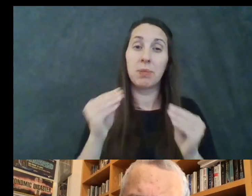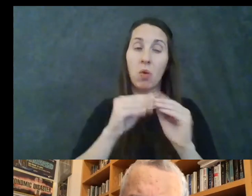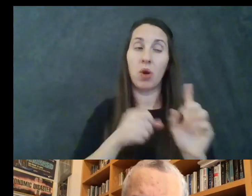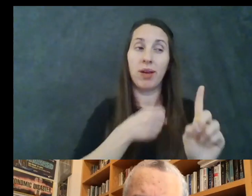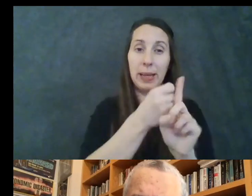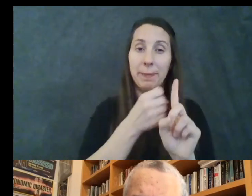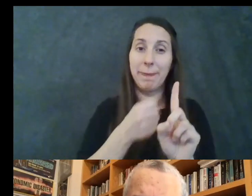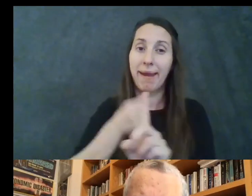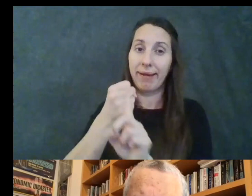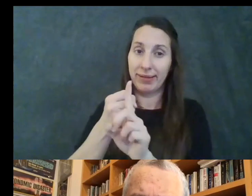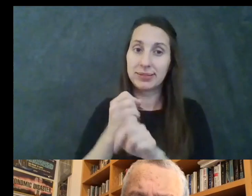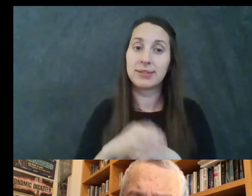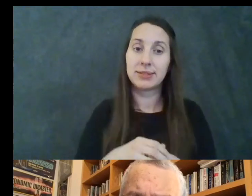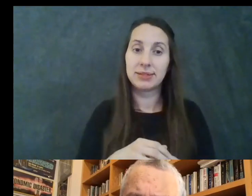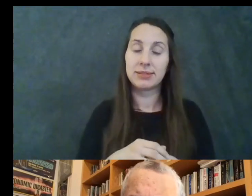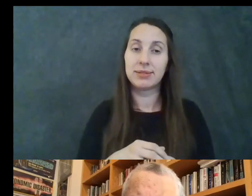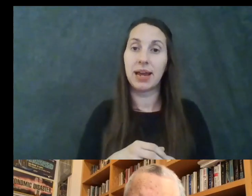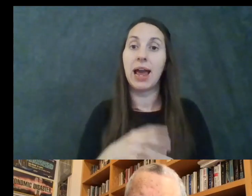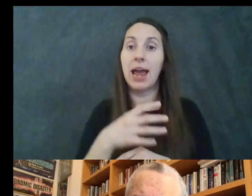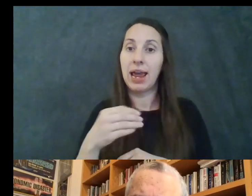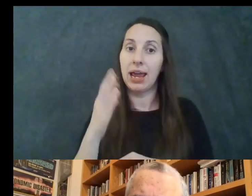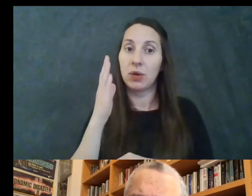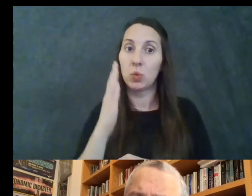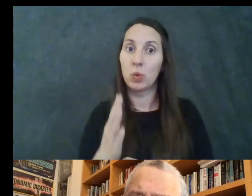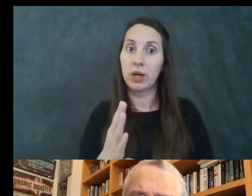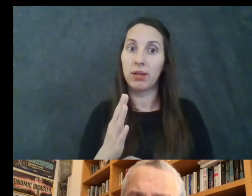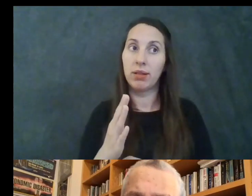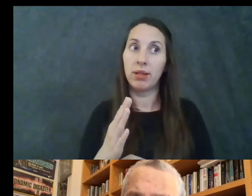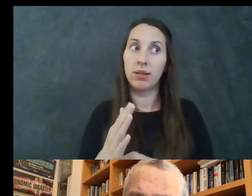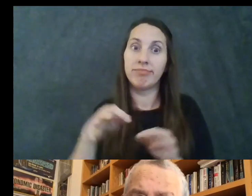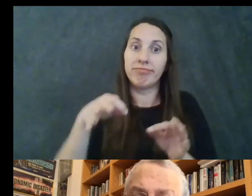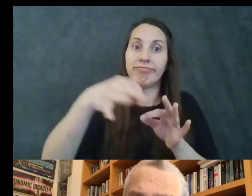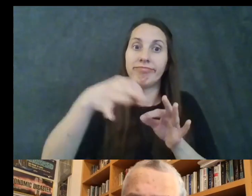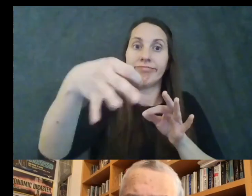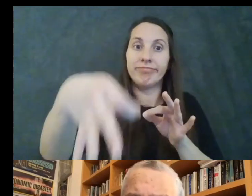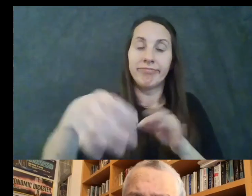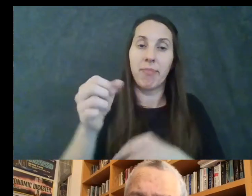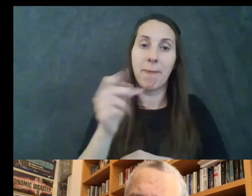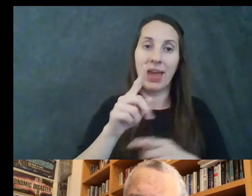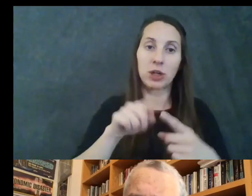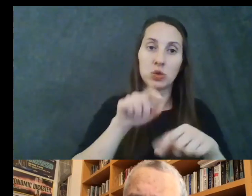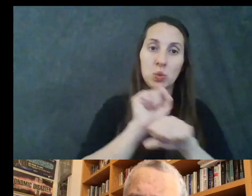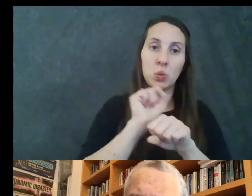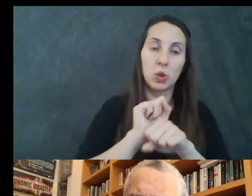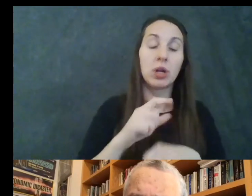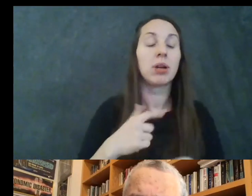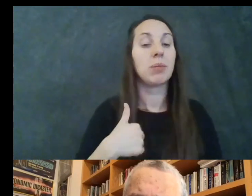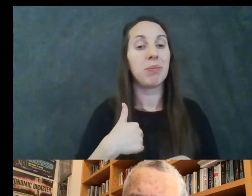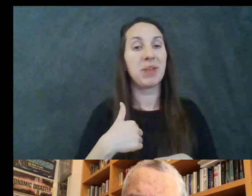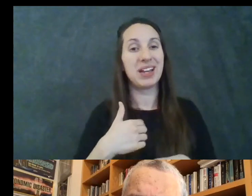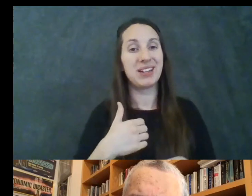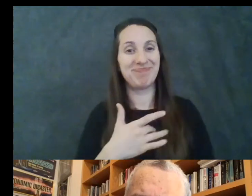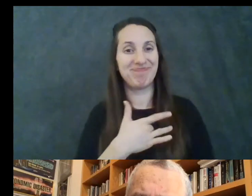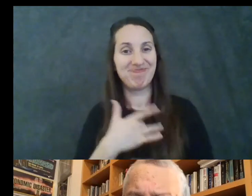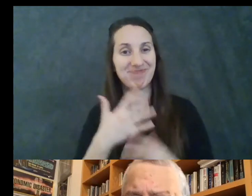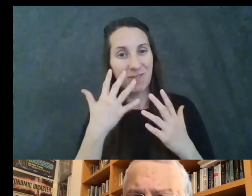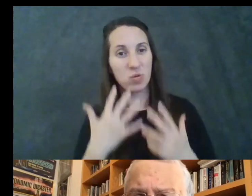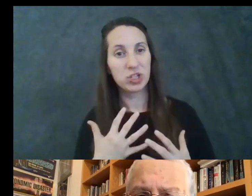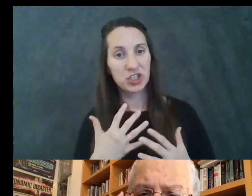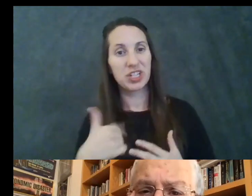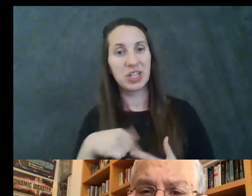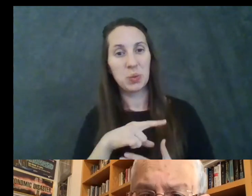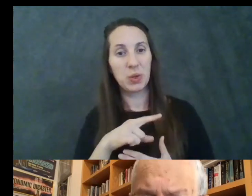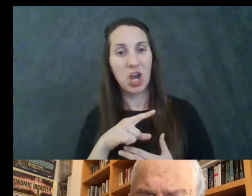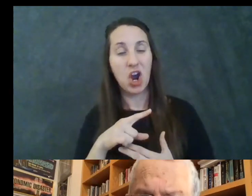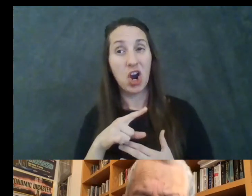the latest to come back into the labor force. And painfully, we're looking at like very weak